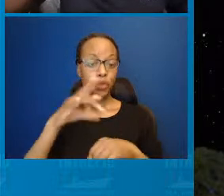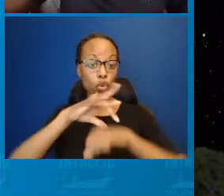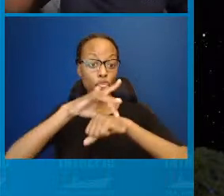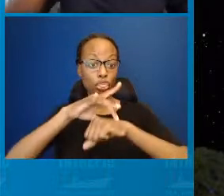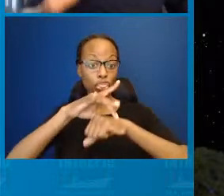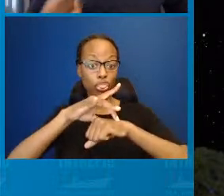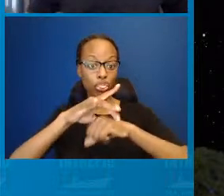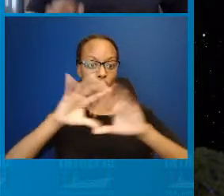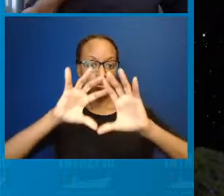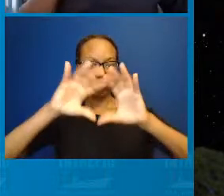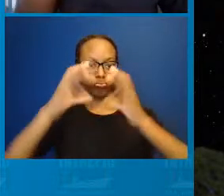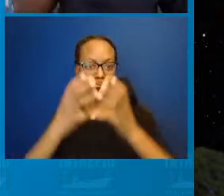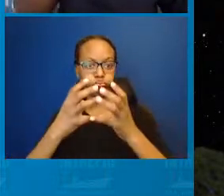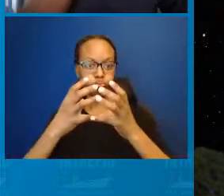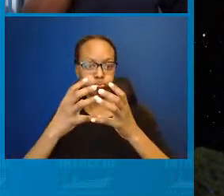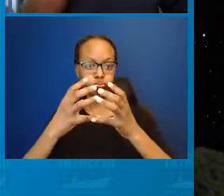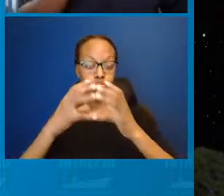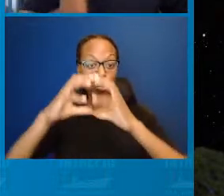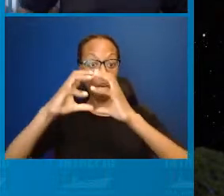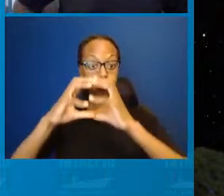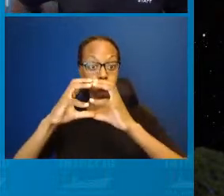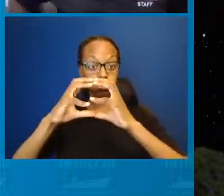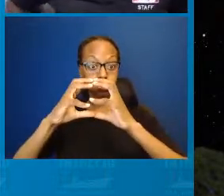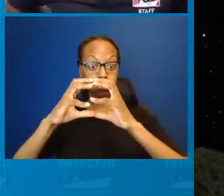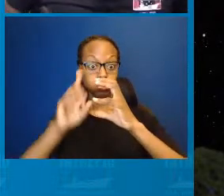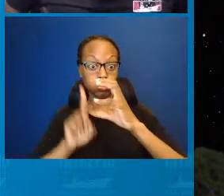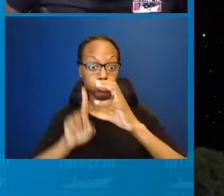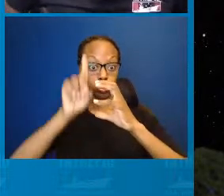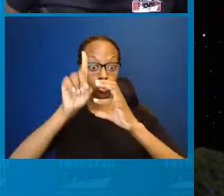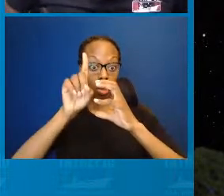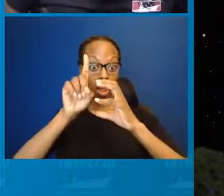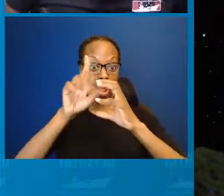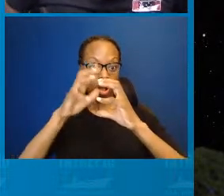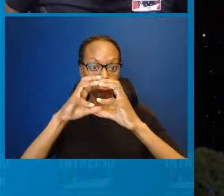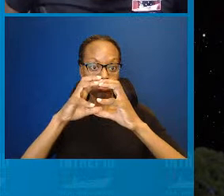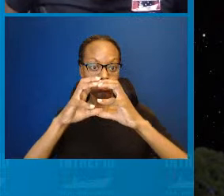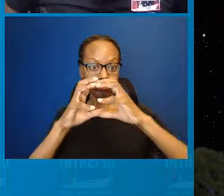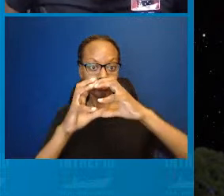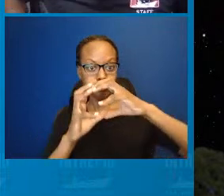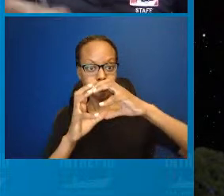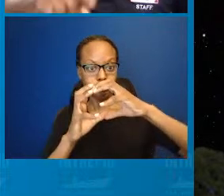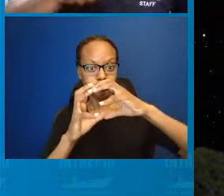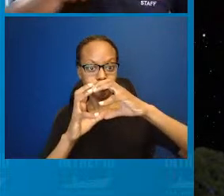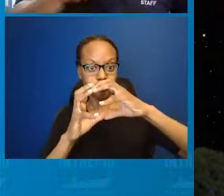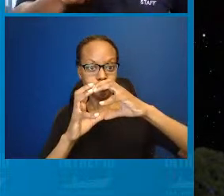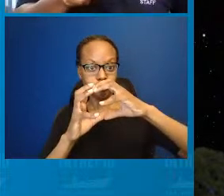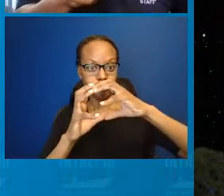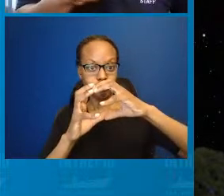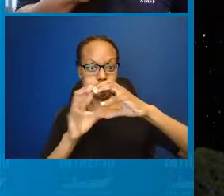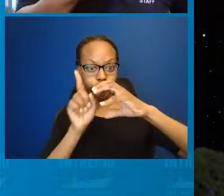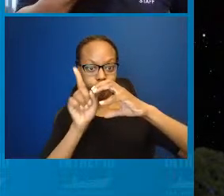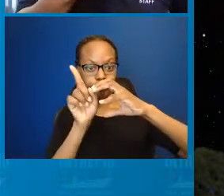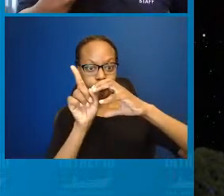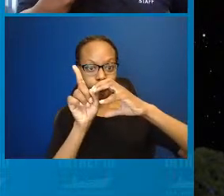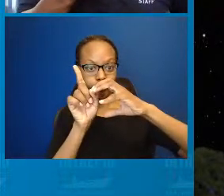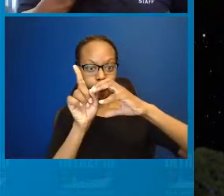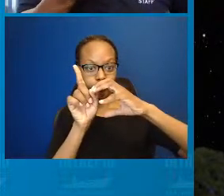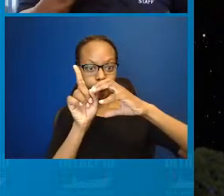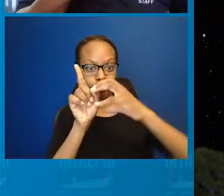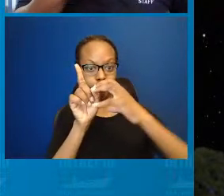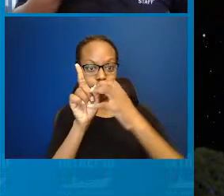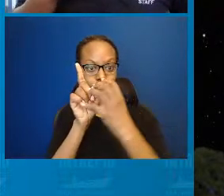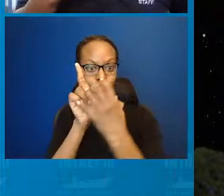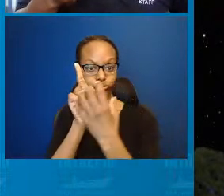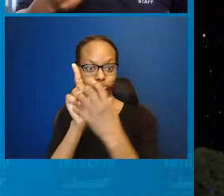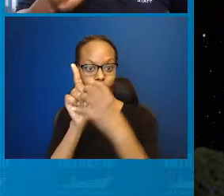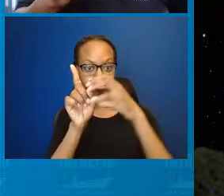forward slightly. It's almost like if your head's straight and you tilt your head kind of like this. And then if you rotate and spin